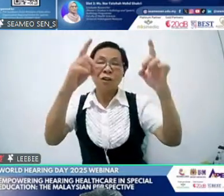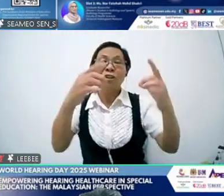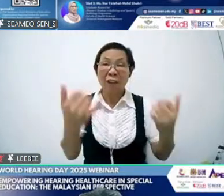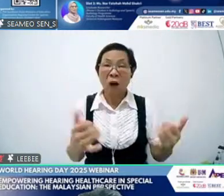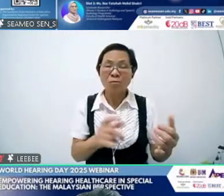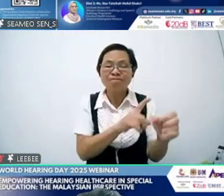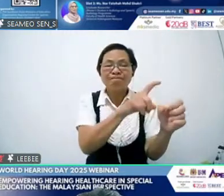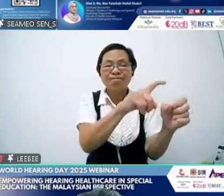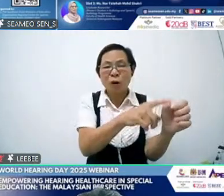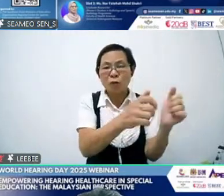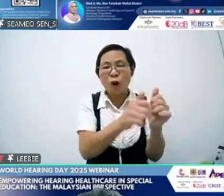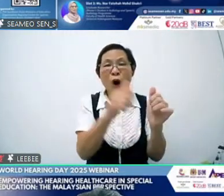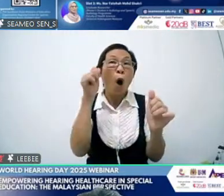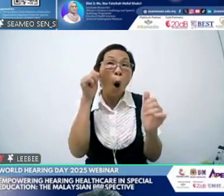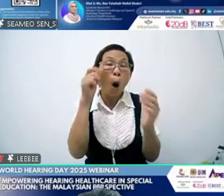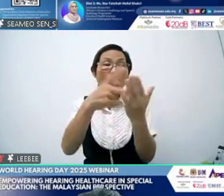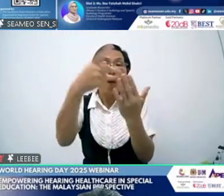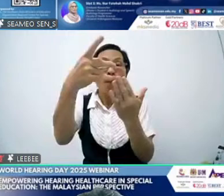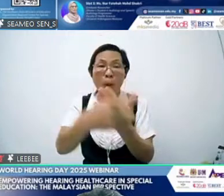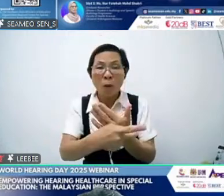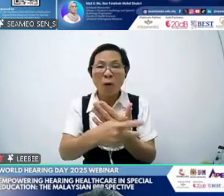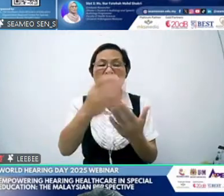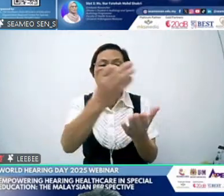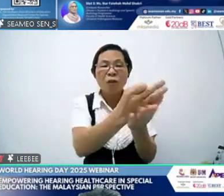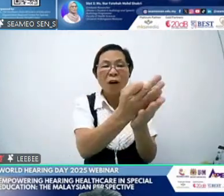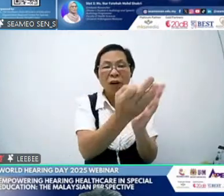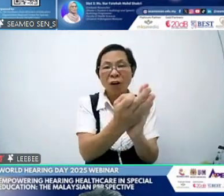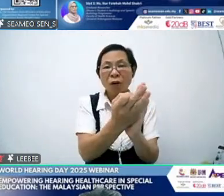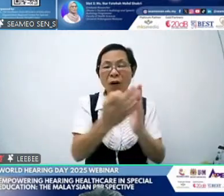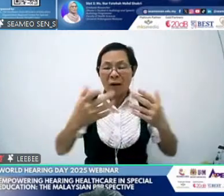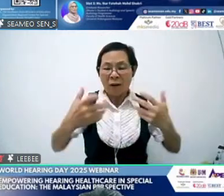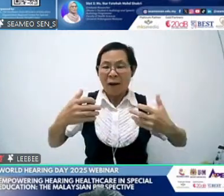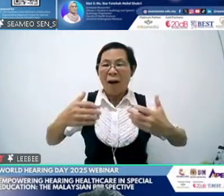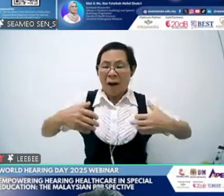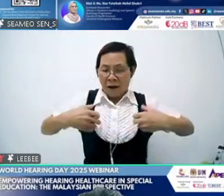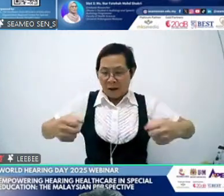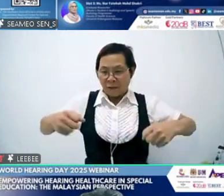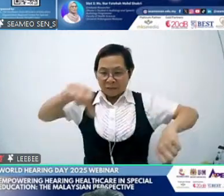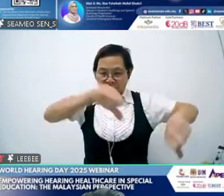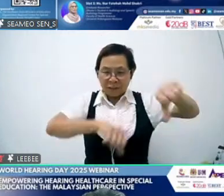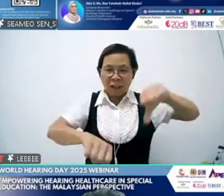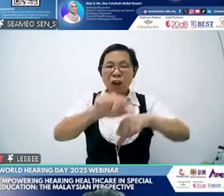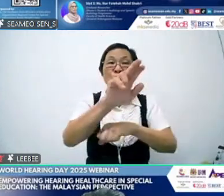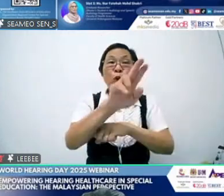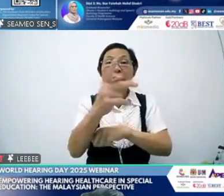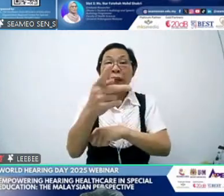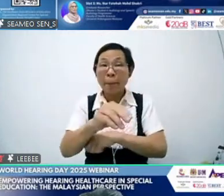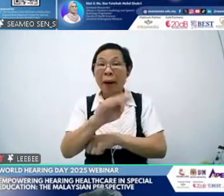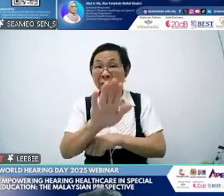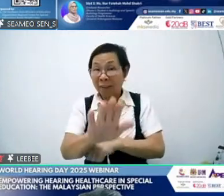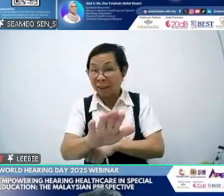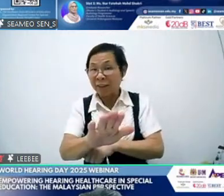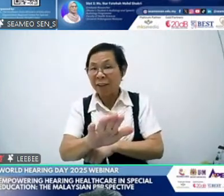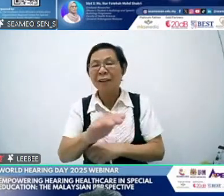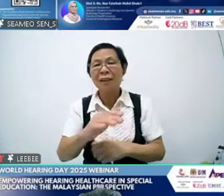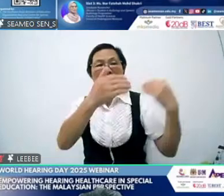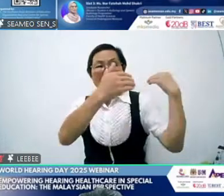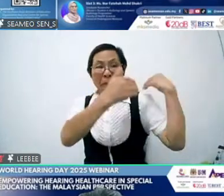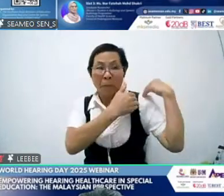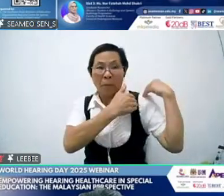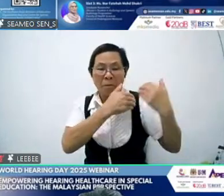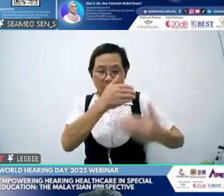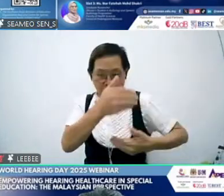affiliated with the audiology program at the Faculty of Health Science, University Kebangsaan Malaysia, where she plays a key role in